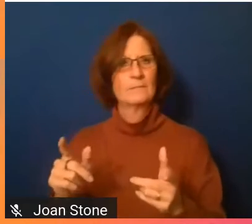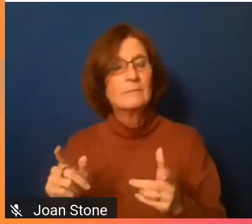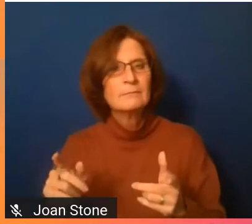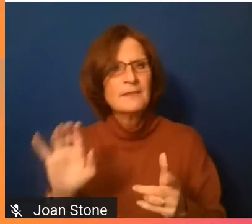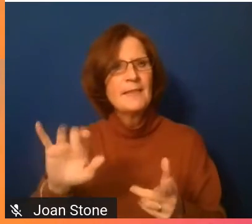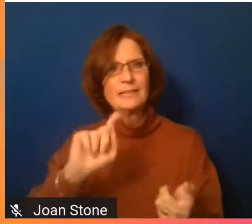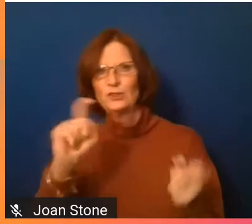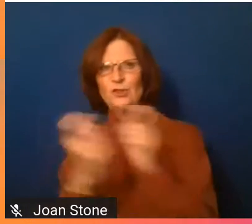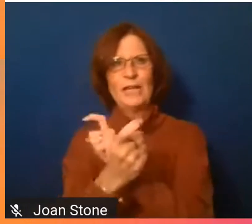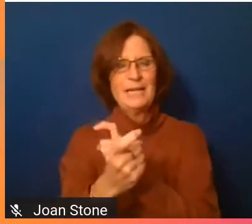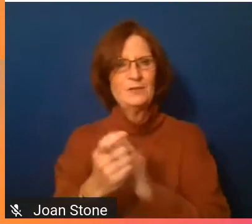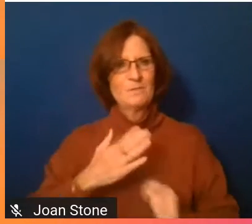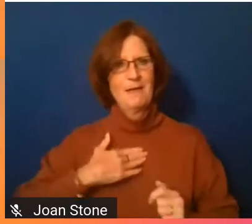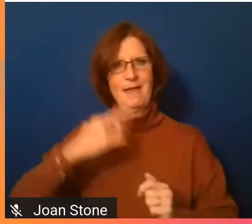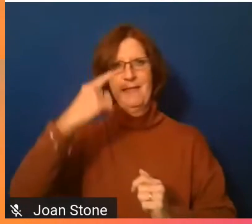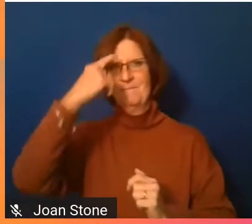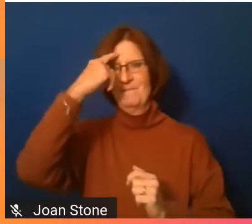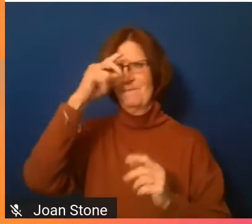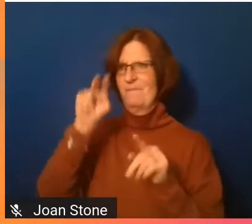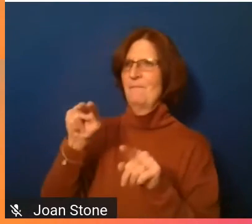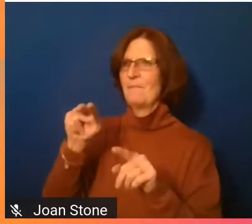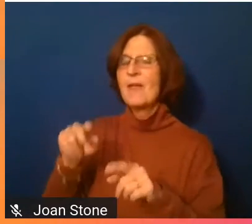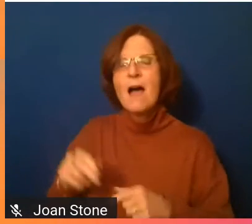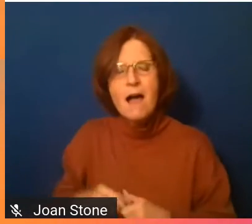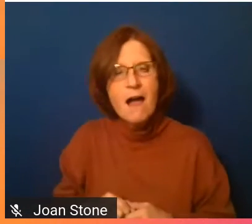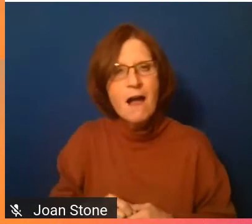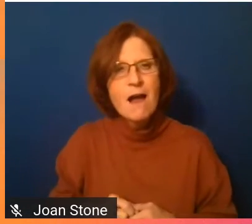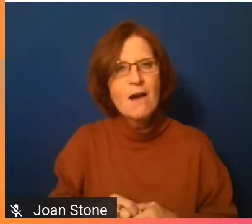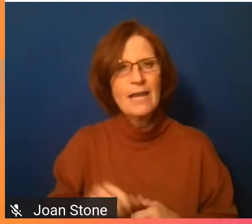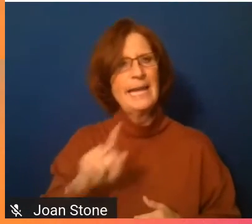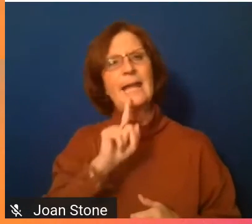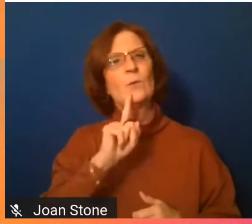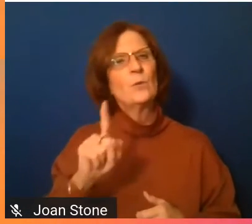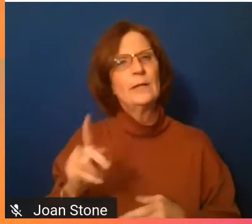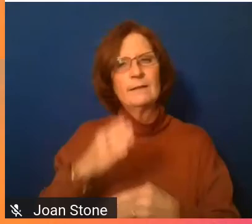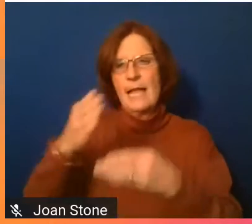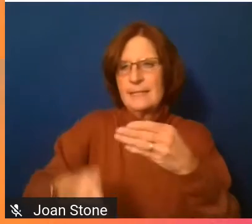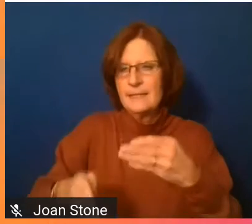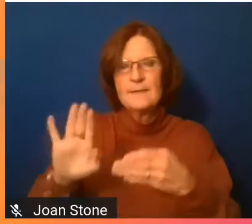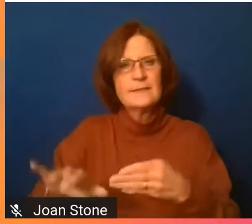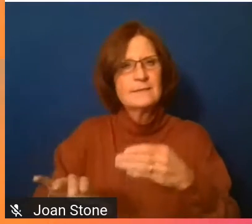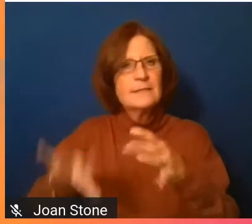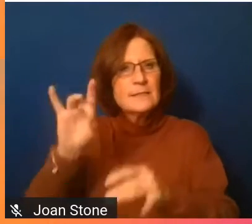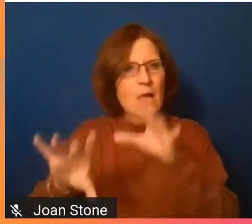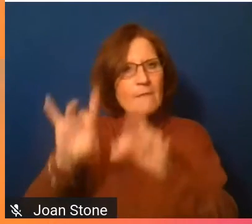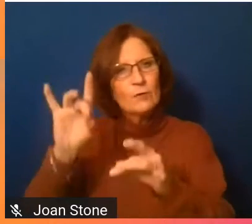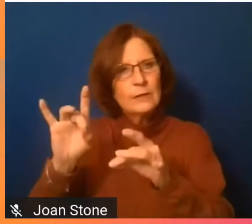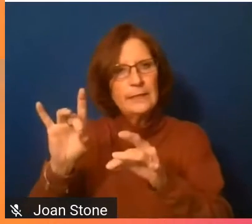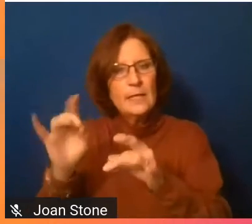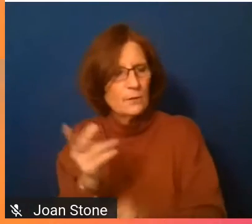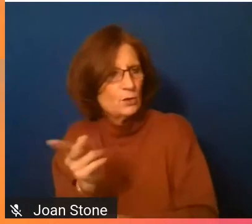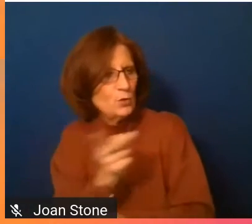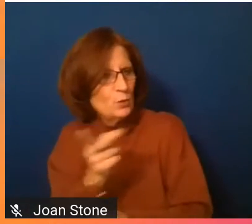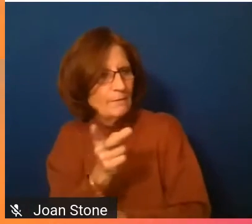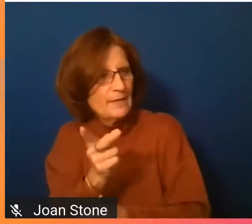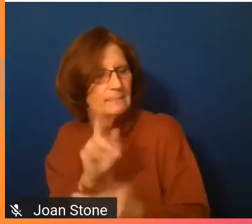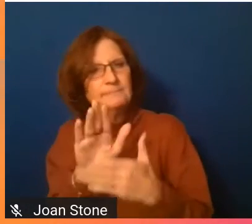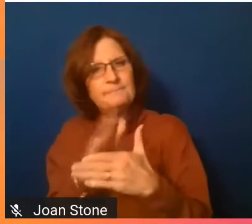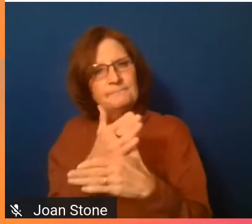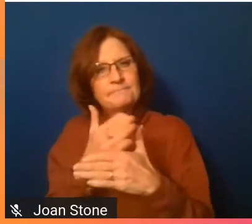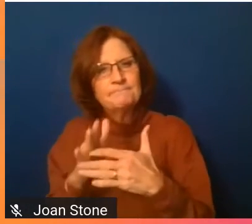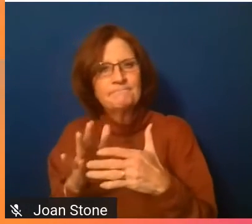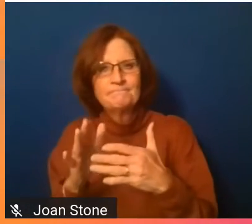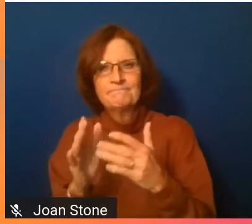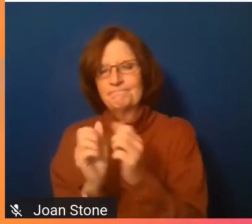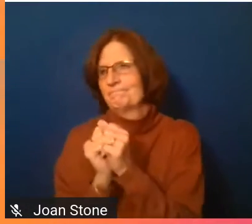of the film, because then it had like a real ending. You know, suddenly this discovery created a moment for them to come together